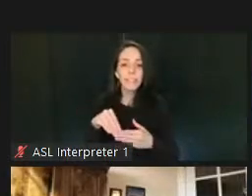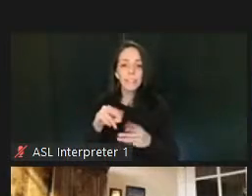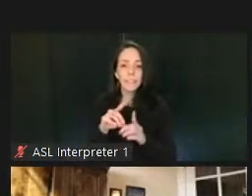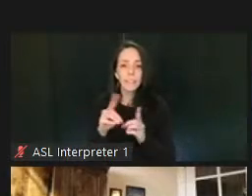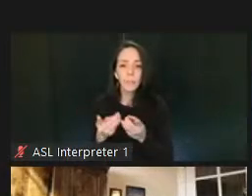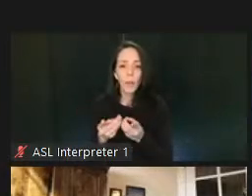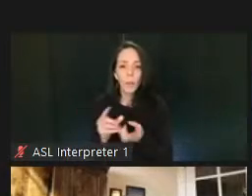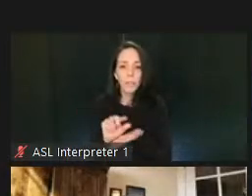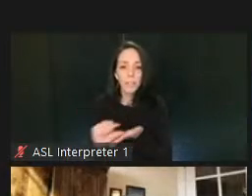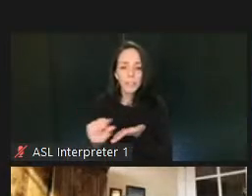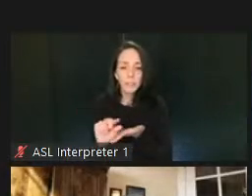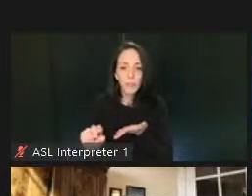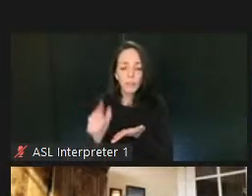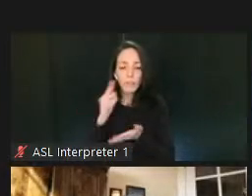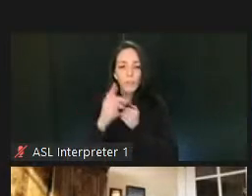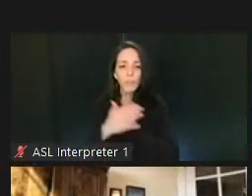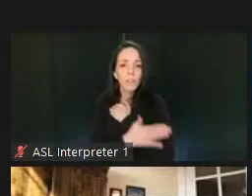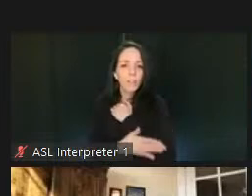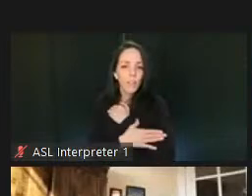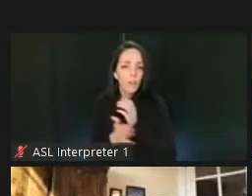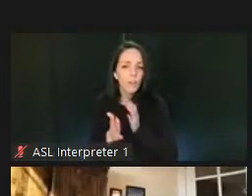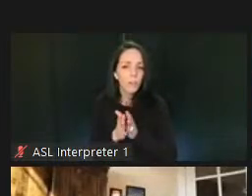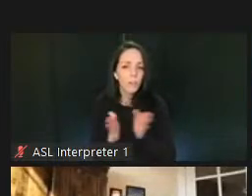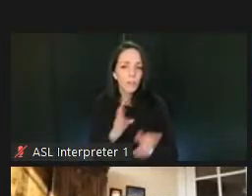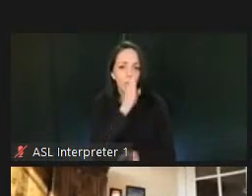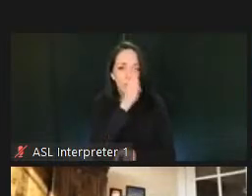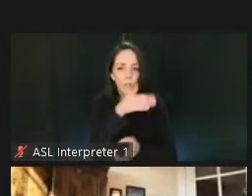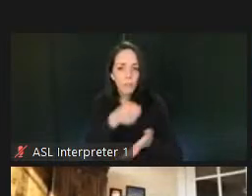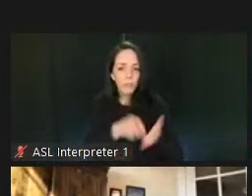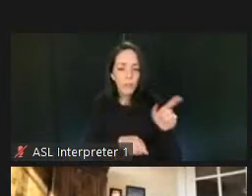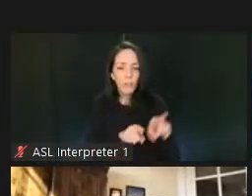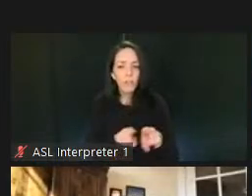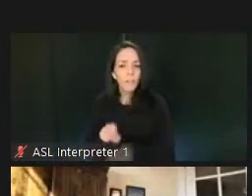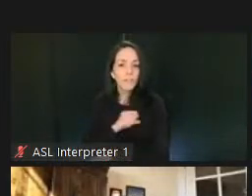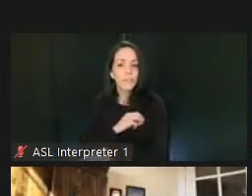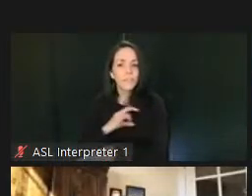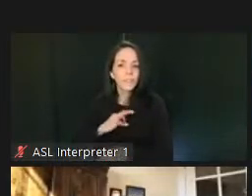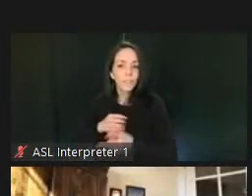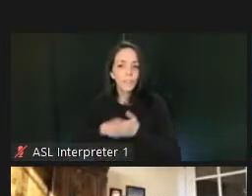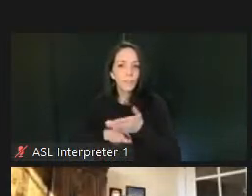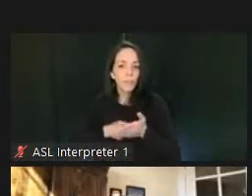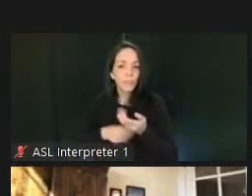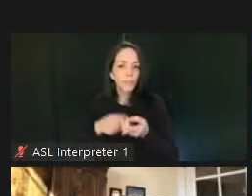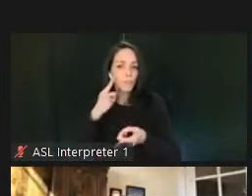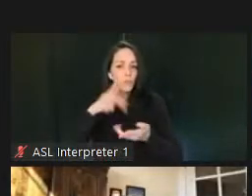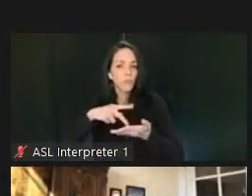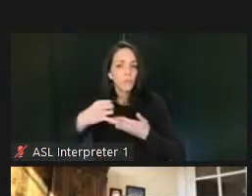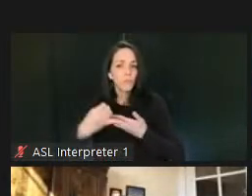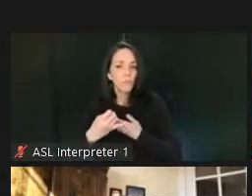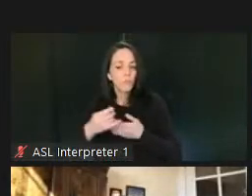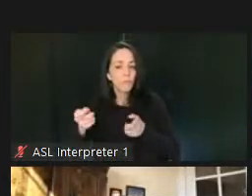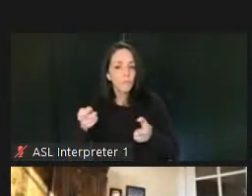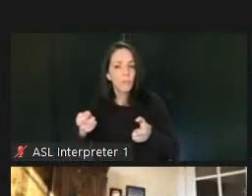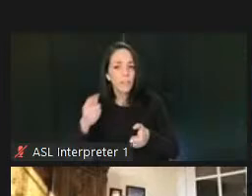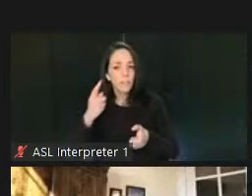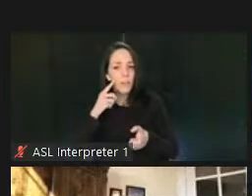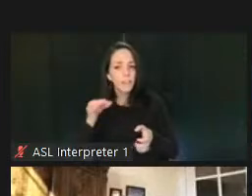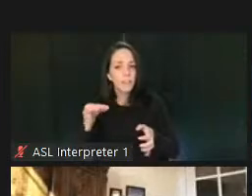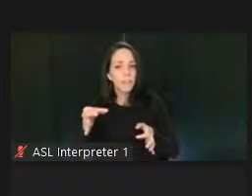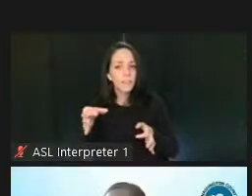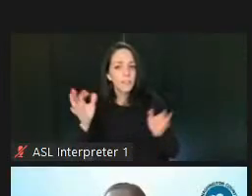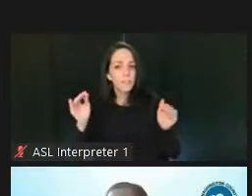portion of countywide indirect costs, along with staff charges for project management and inspection of the projects being